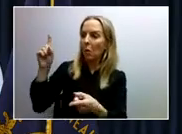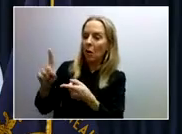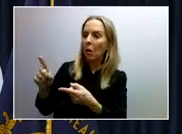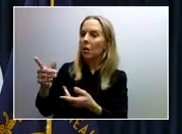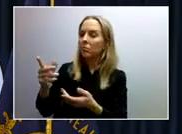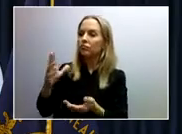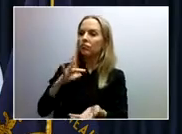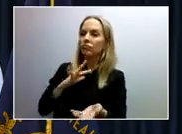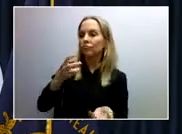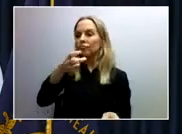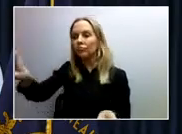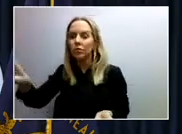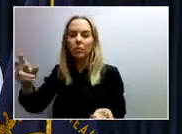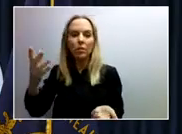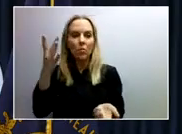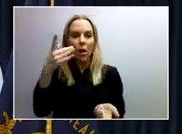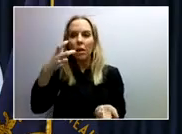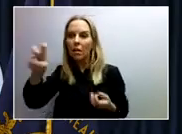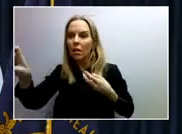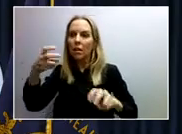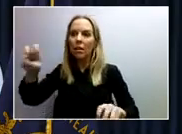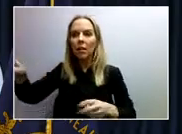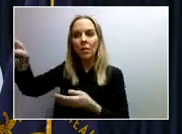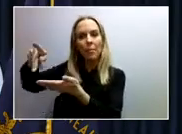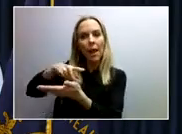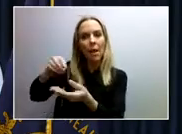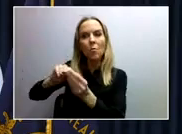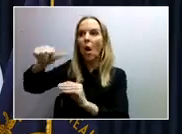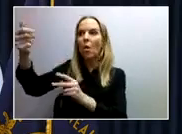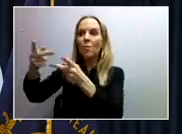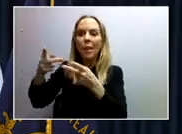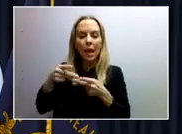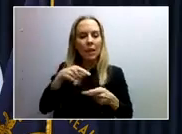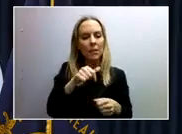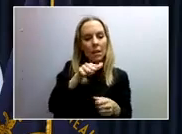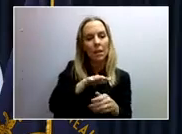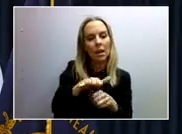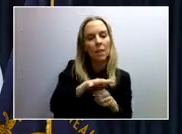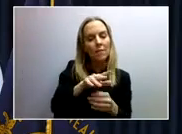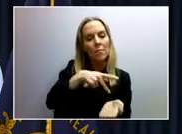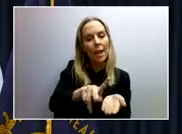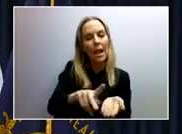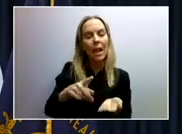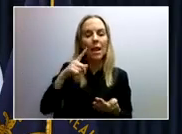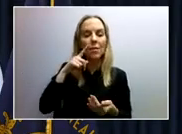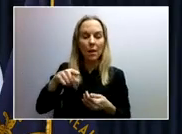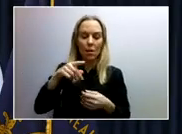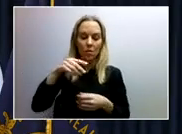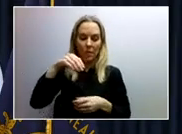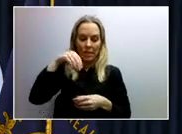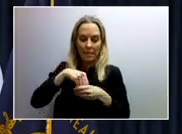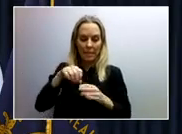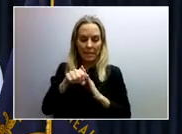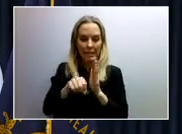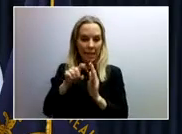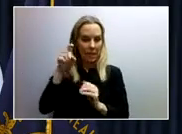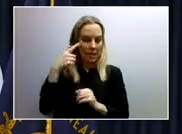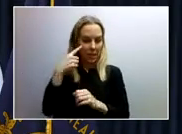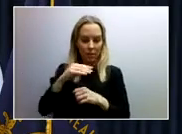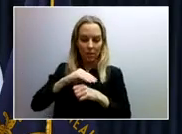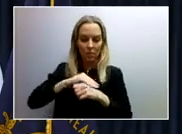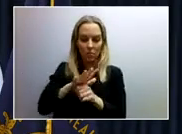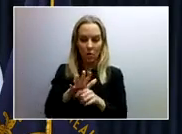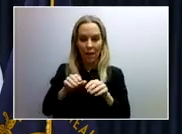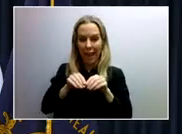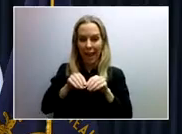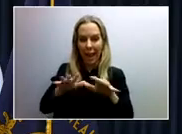are bigger than just COVID. As far as COVID outbreaks inside of state government, we haven't had one yet that has shut